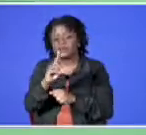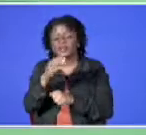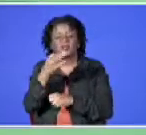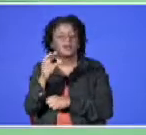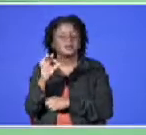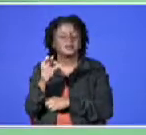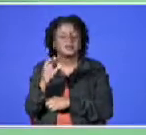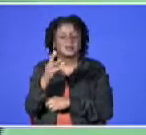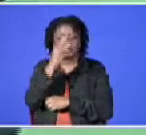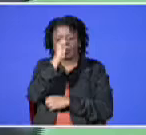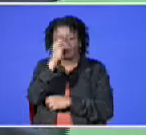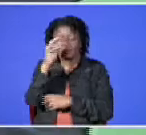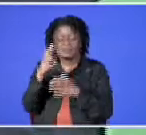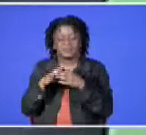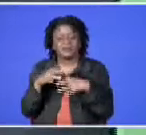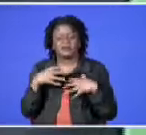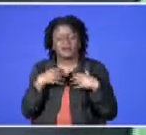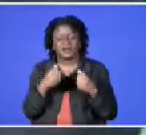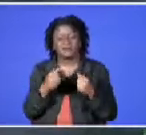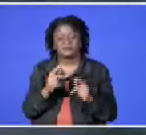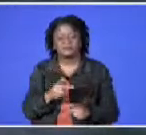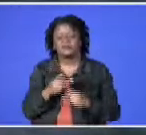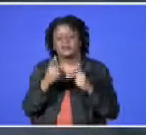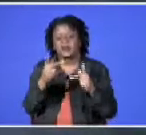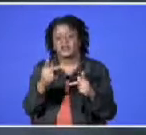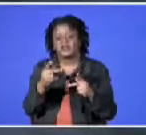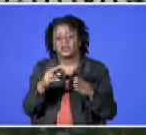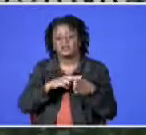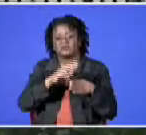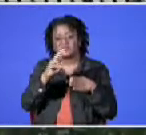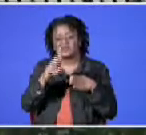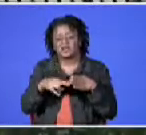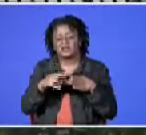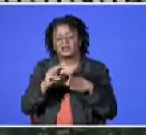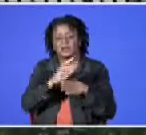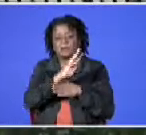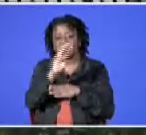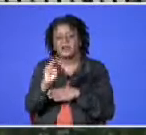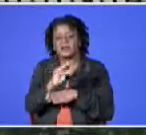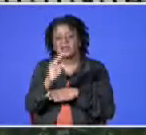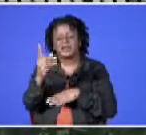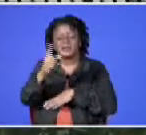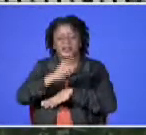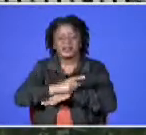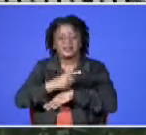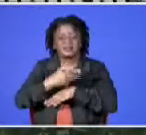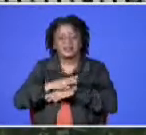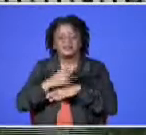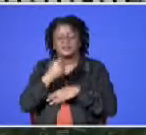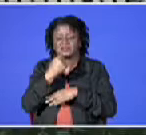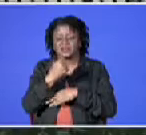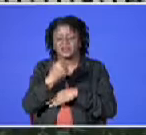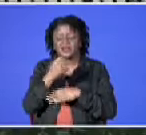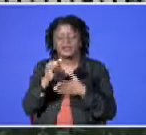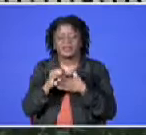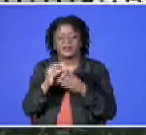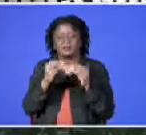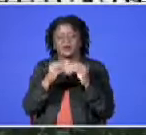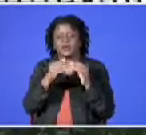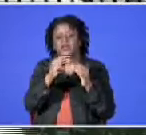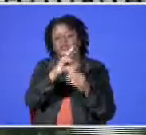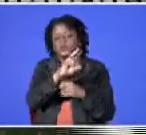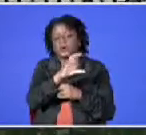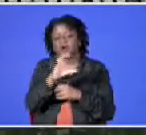the Honorable Dr. Dwayne Sands, provided the results in the House of Assembly Monday, days after revealing that more than 200 healthcare workers were